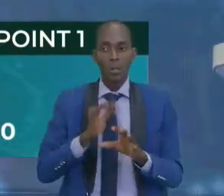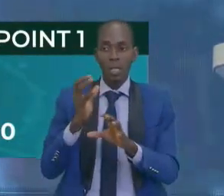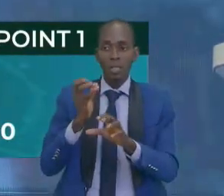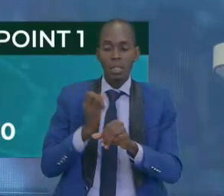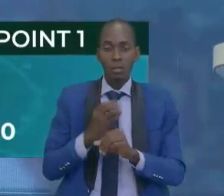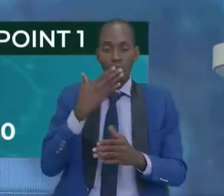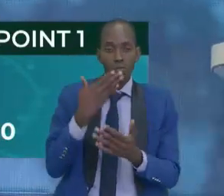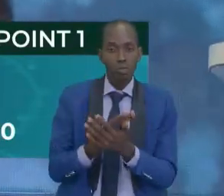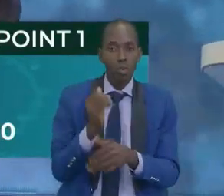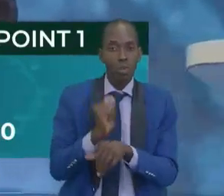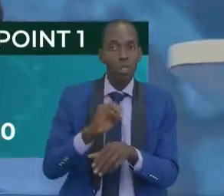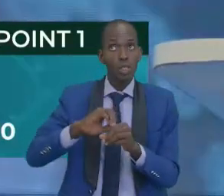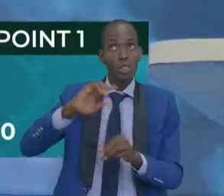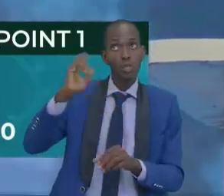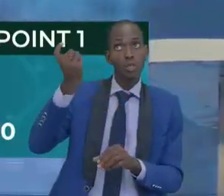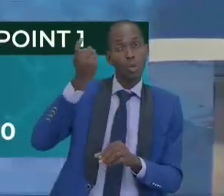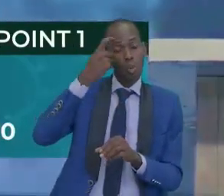country?